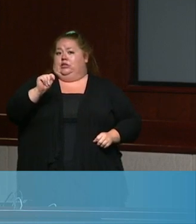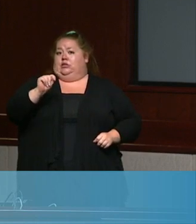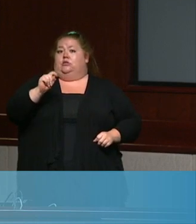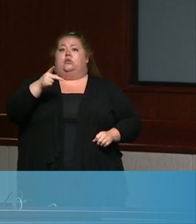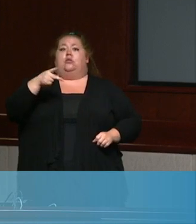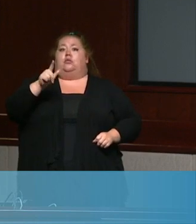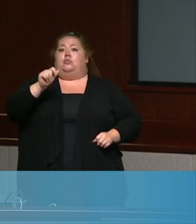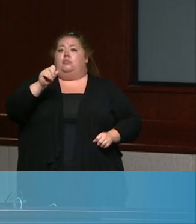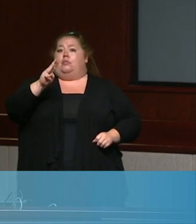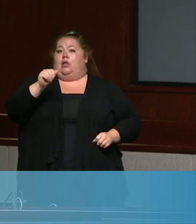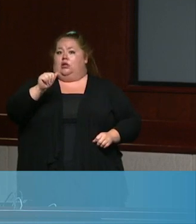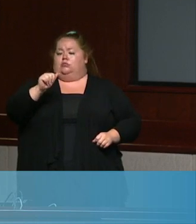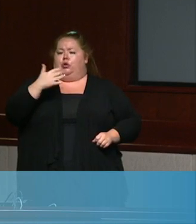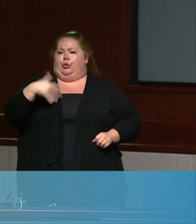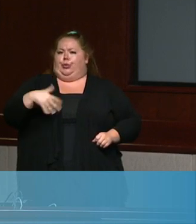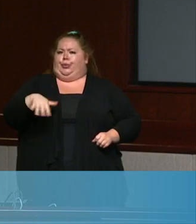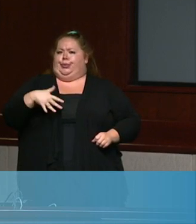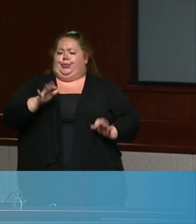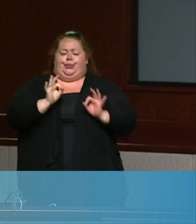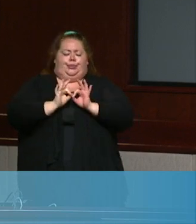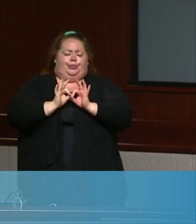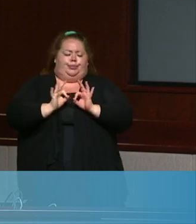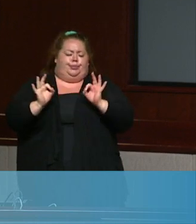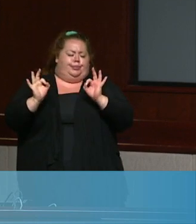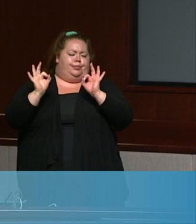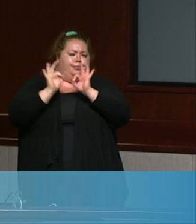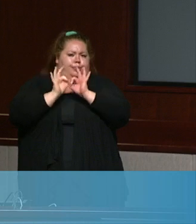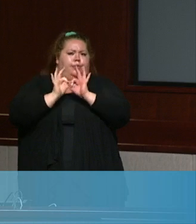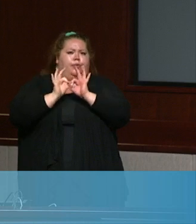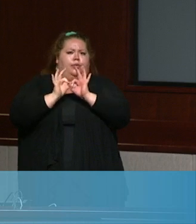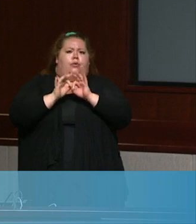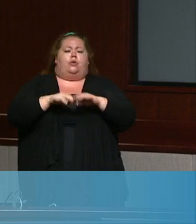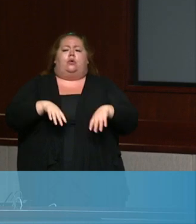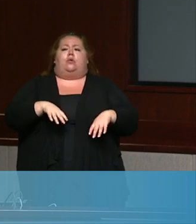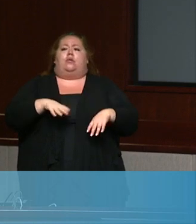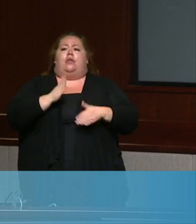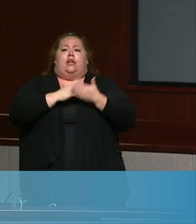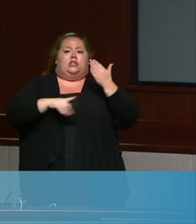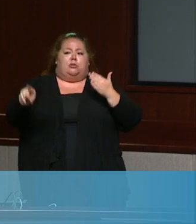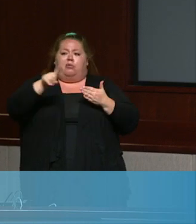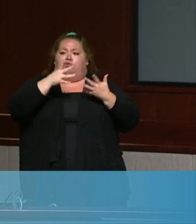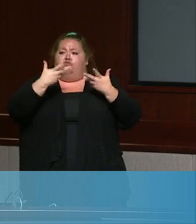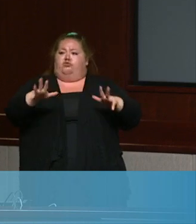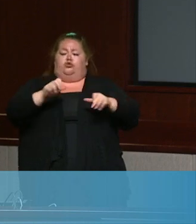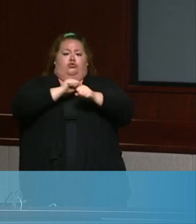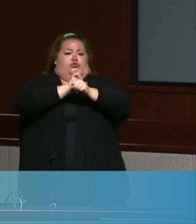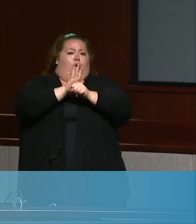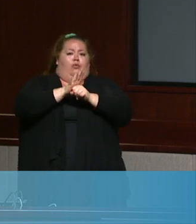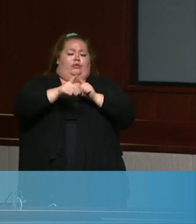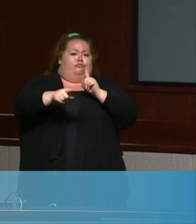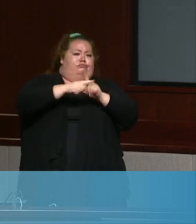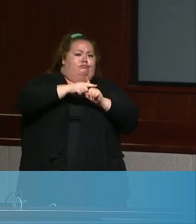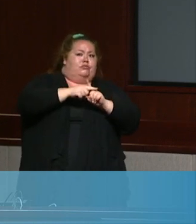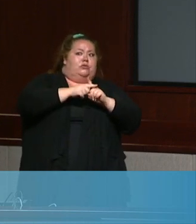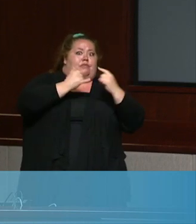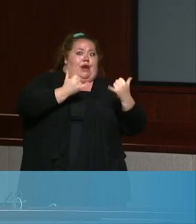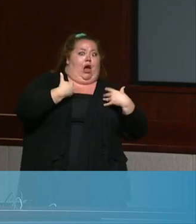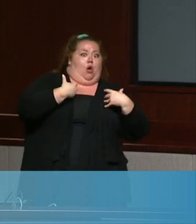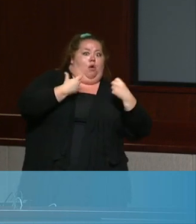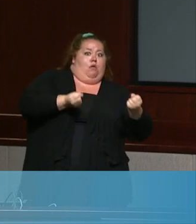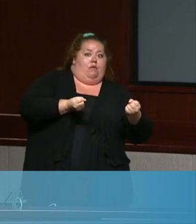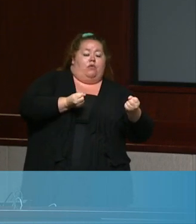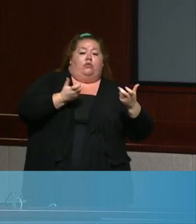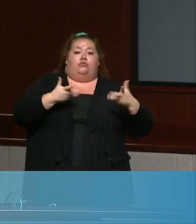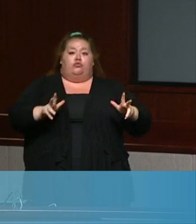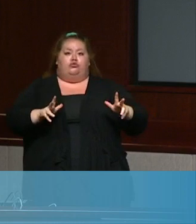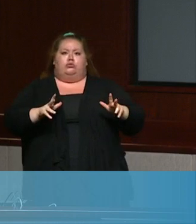is critical. For those of you in our community who have contracted COVID-19 and have recovered, and there are